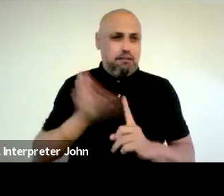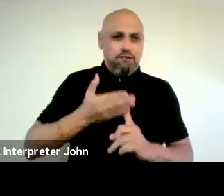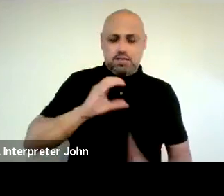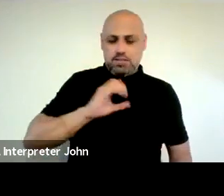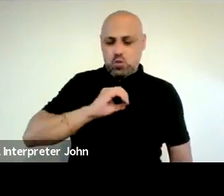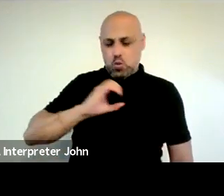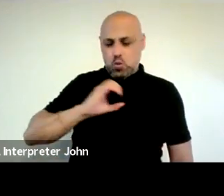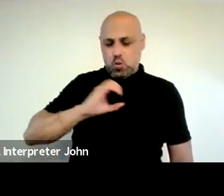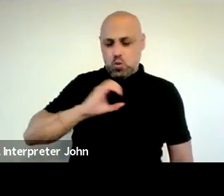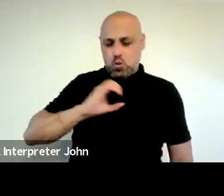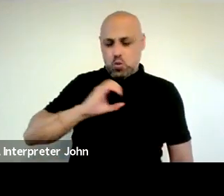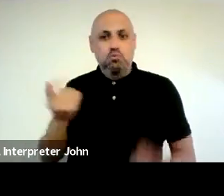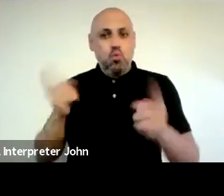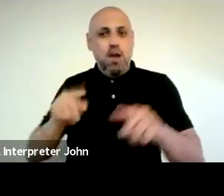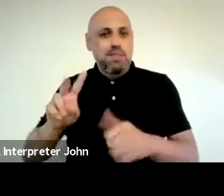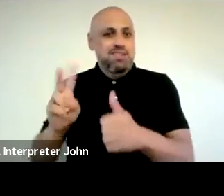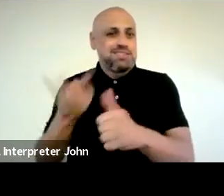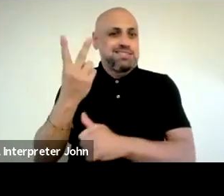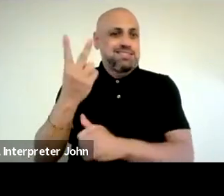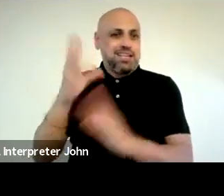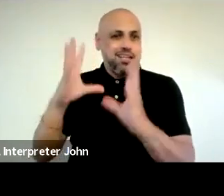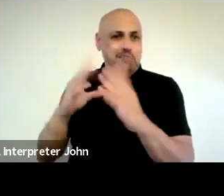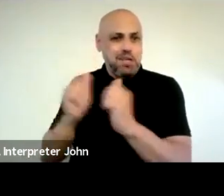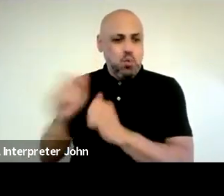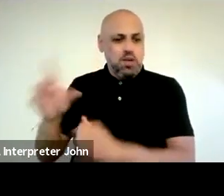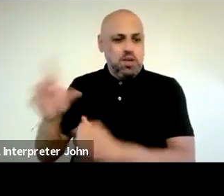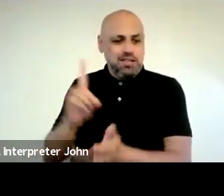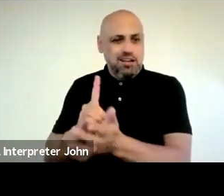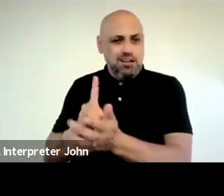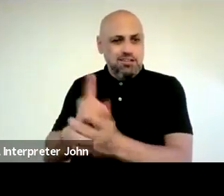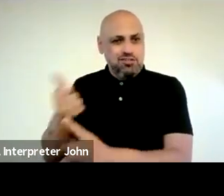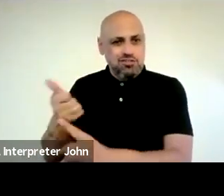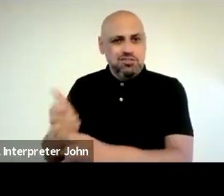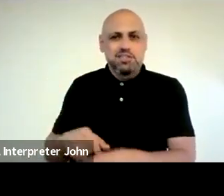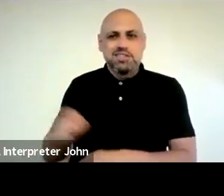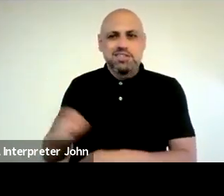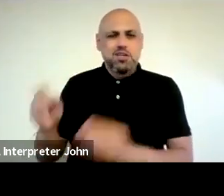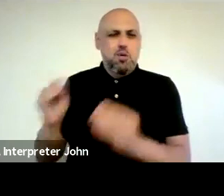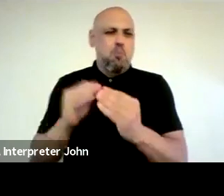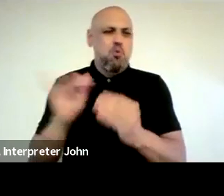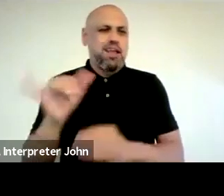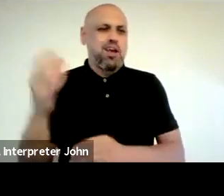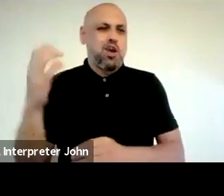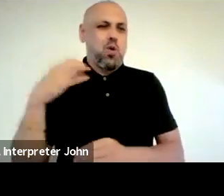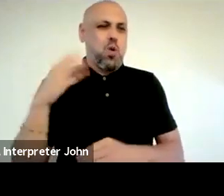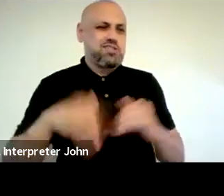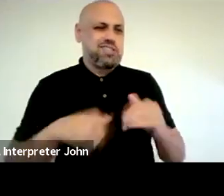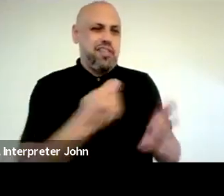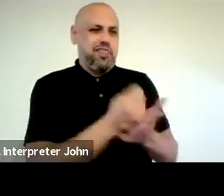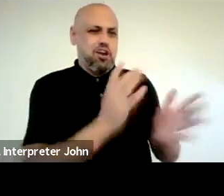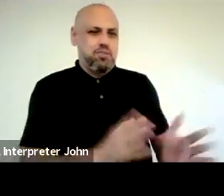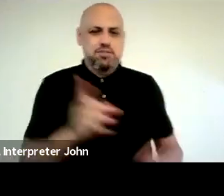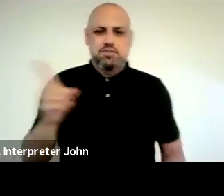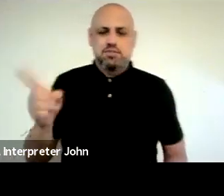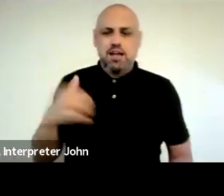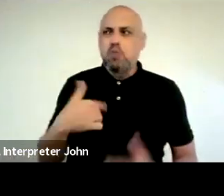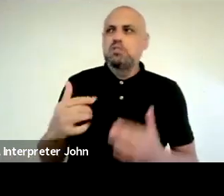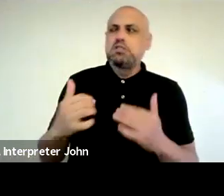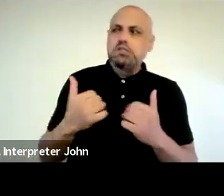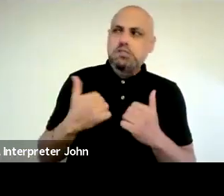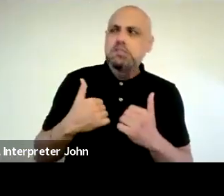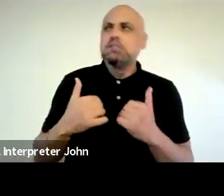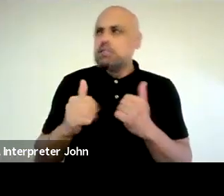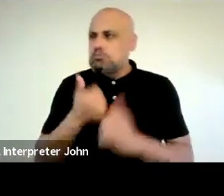second session with Dr. Wegg, who presented himself more as a coach than a therapist, I was mostly convinced I